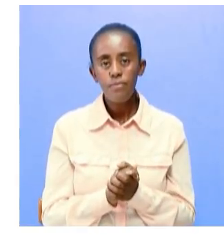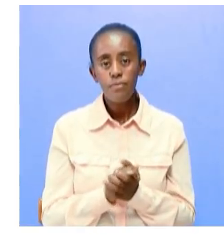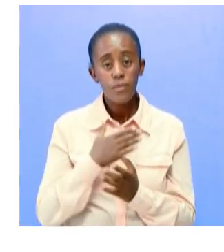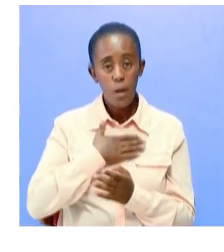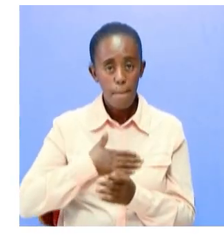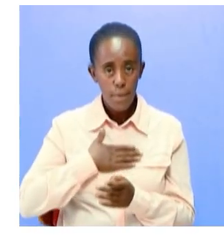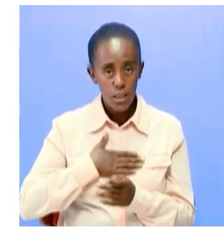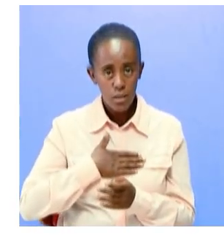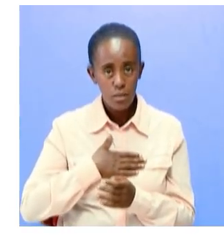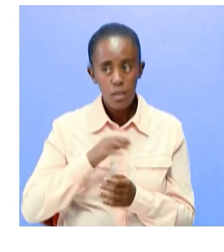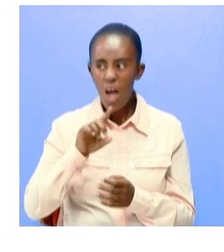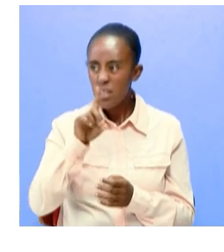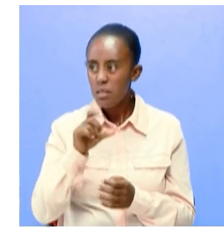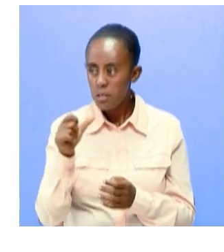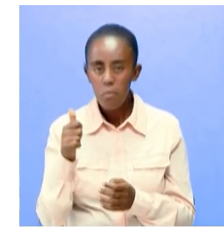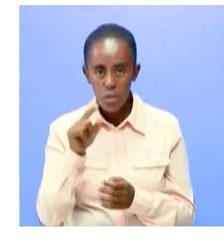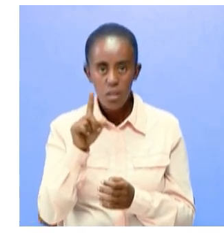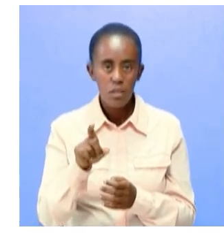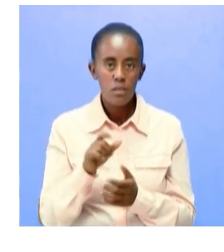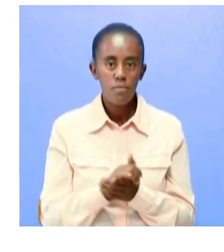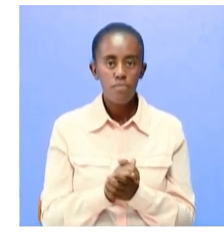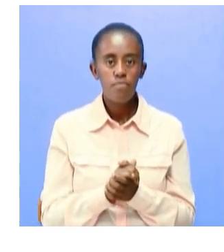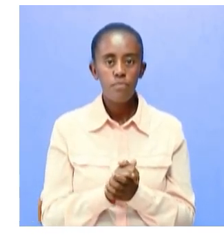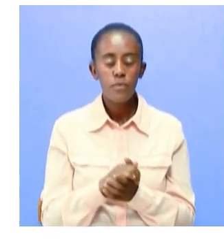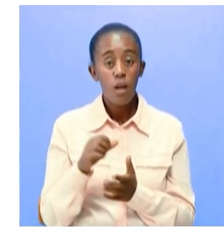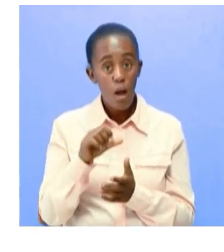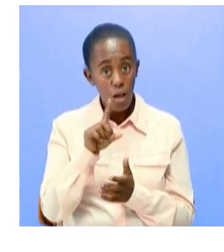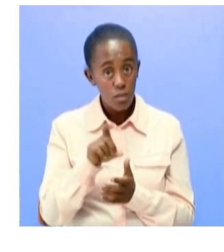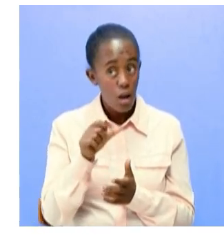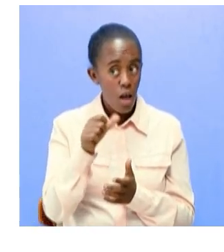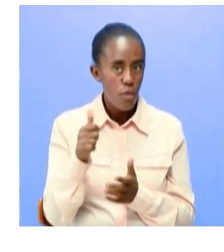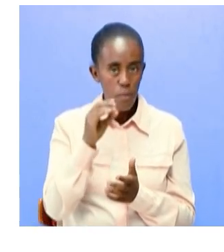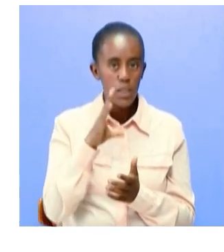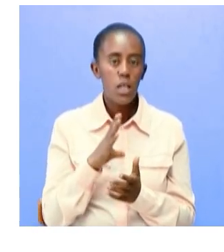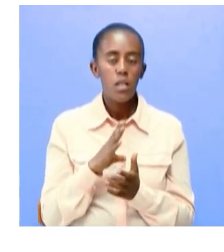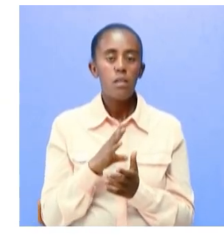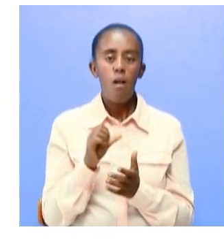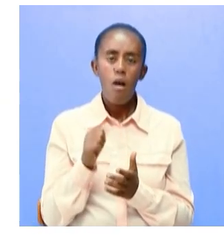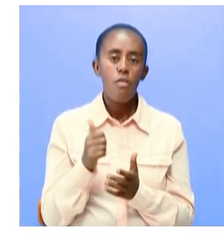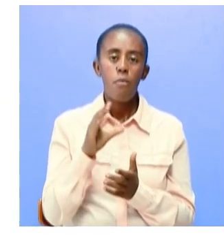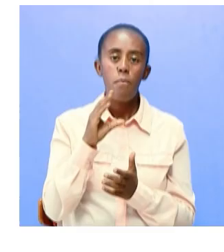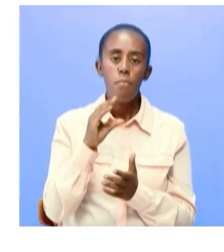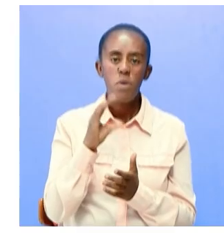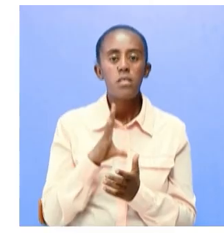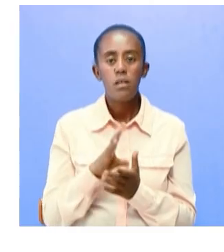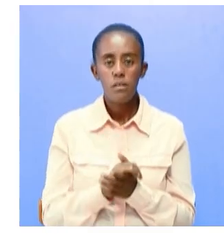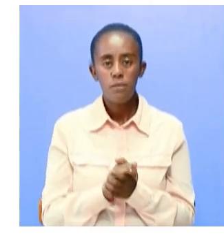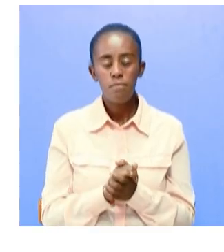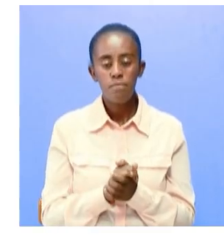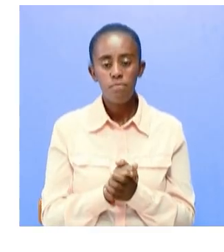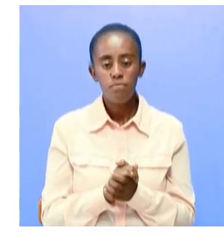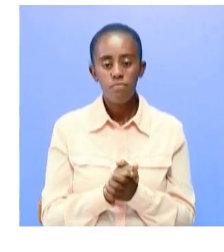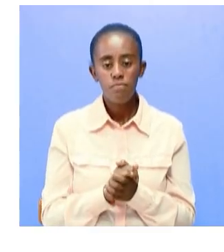please ask another person. Please ask another person.